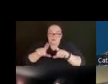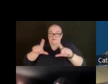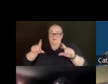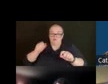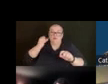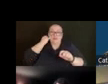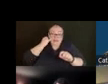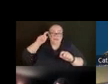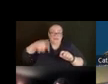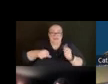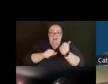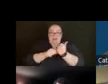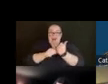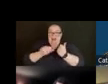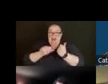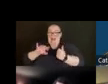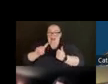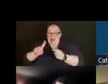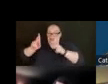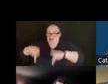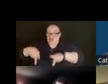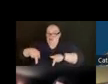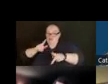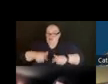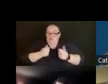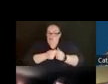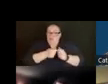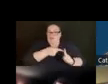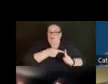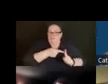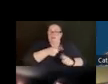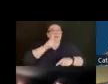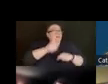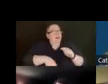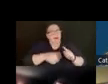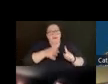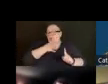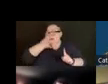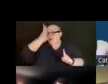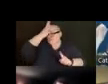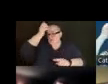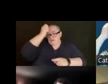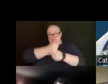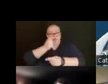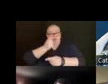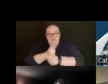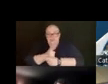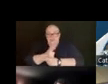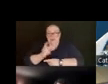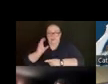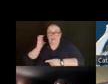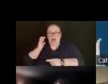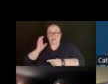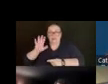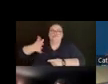them, but the aide cannot be a close family member, not mom, dad, brother, sister. A cousin might be okay.